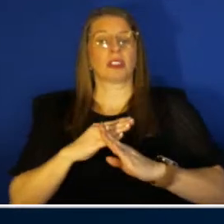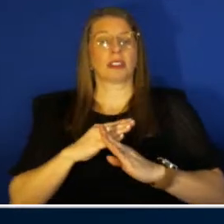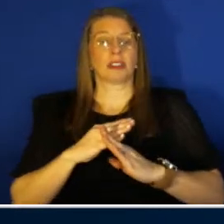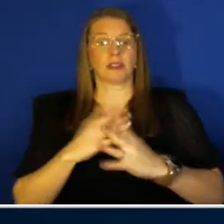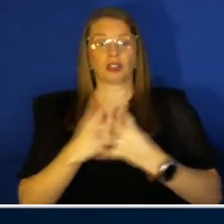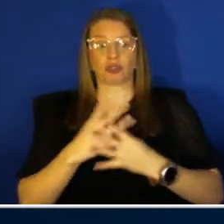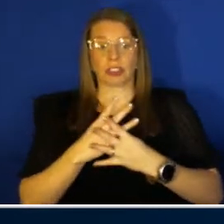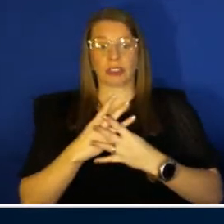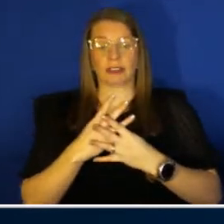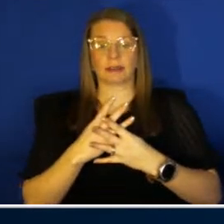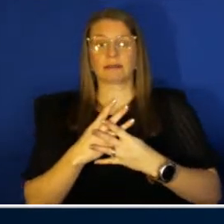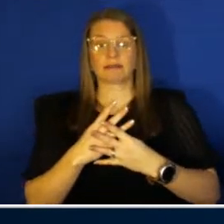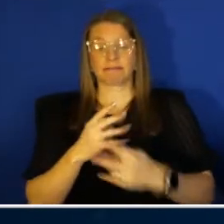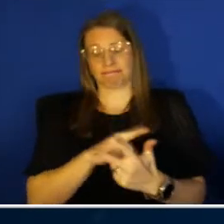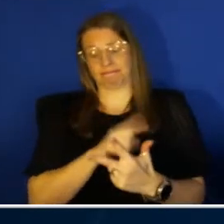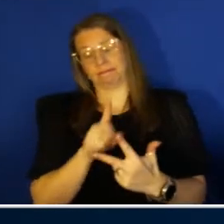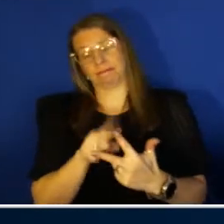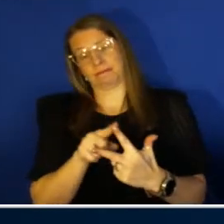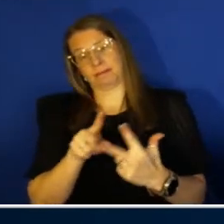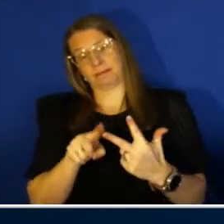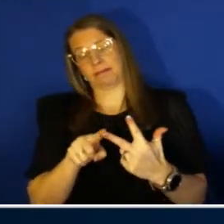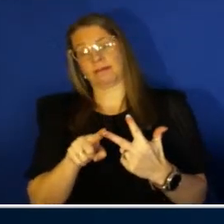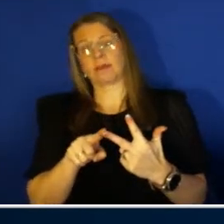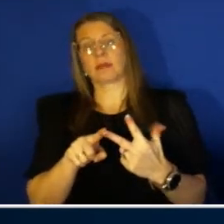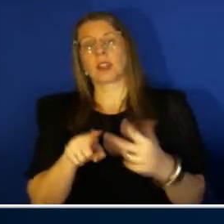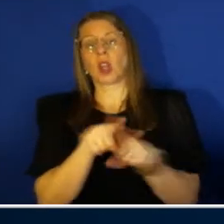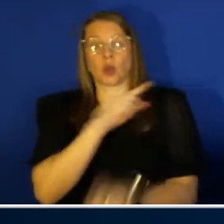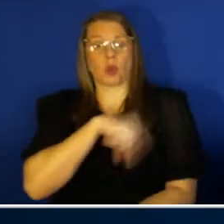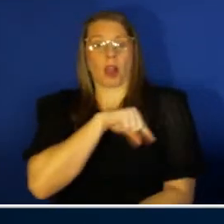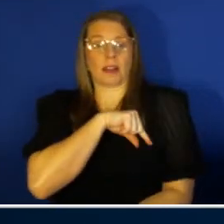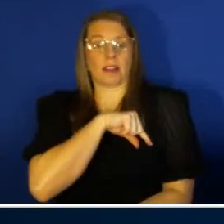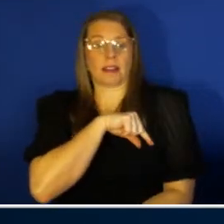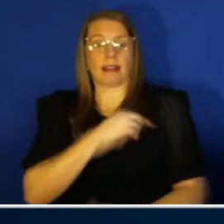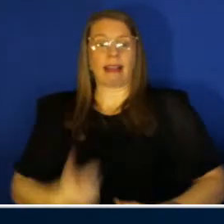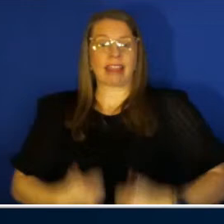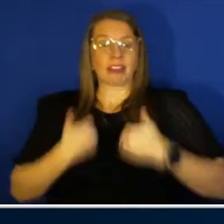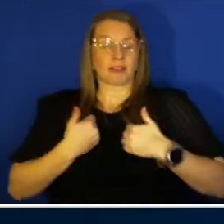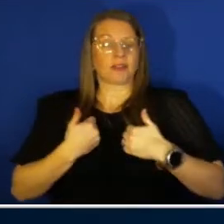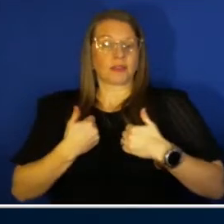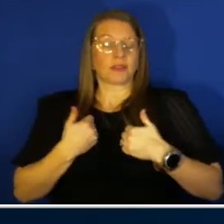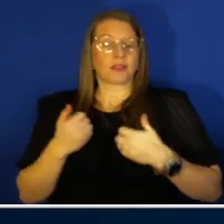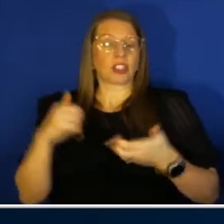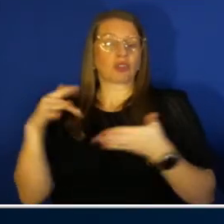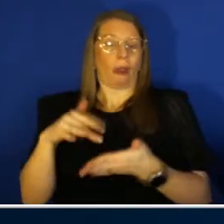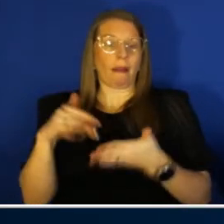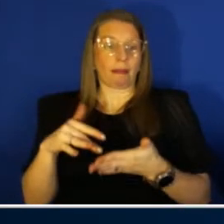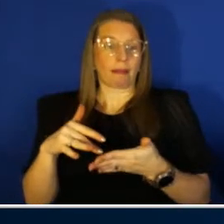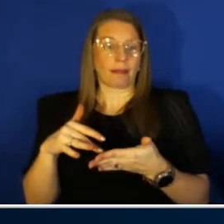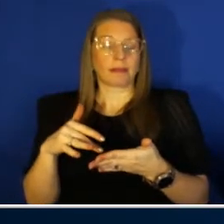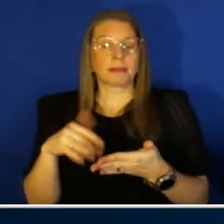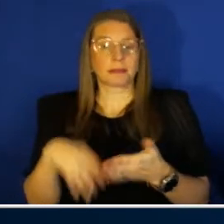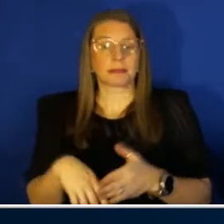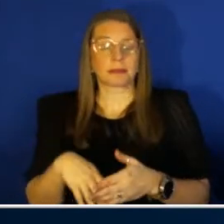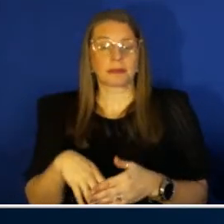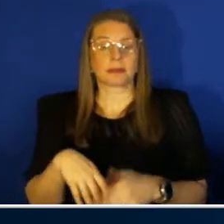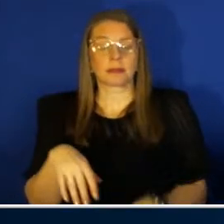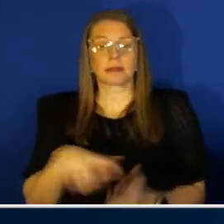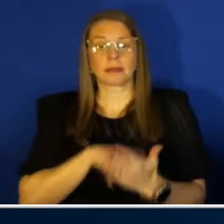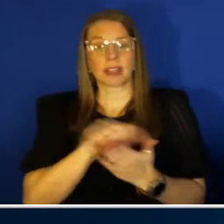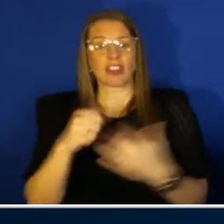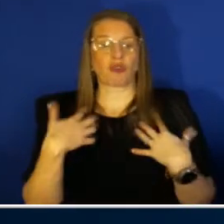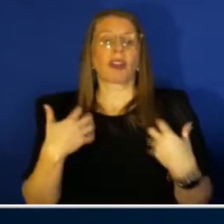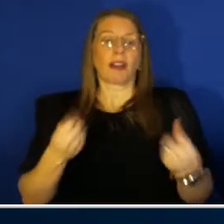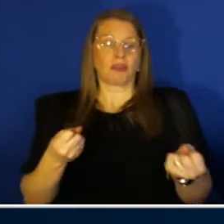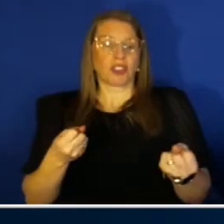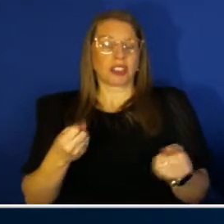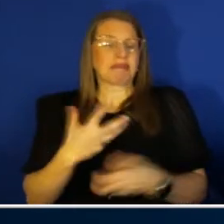related trials, as well as the quality of life trials, which is post cancer recovery.